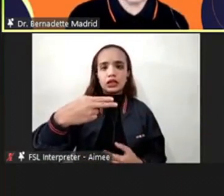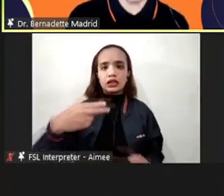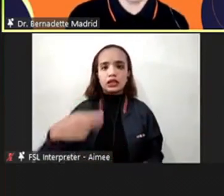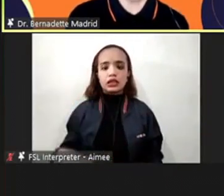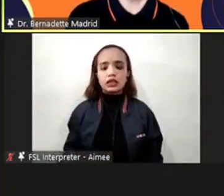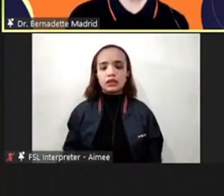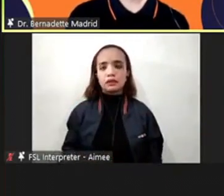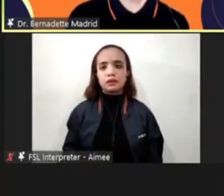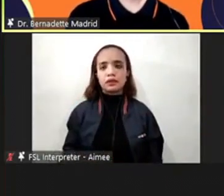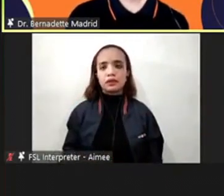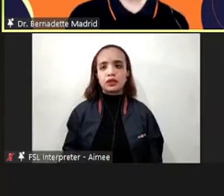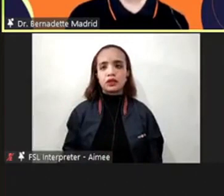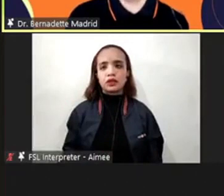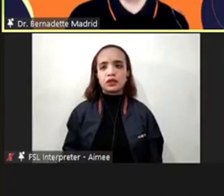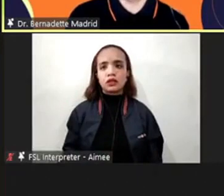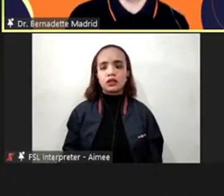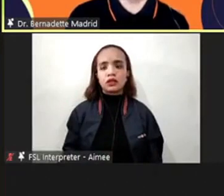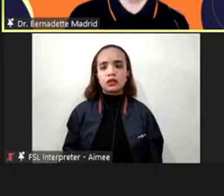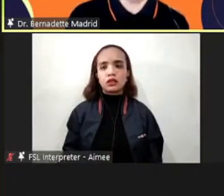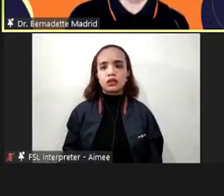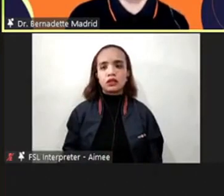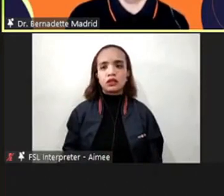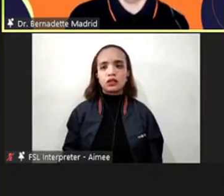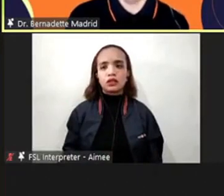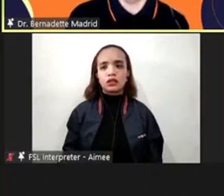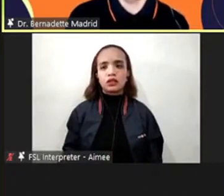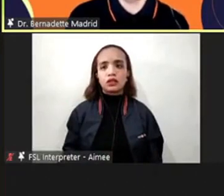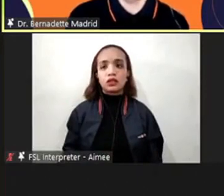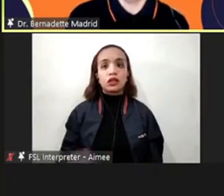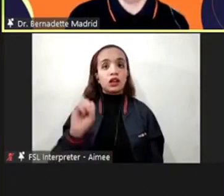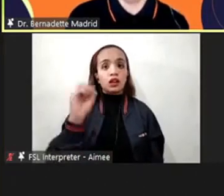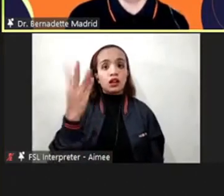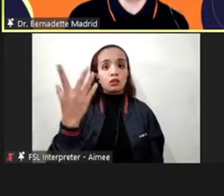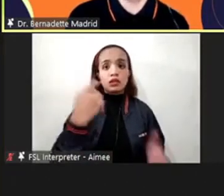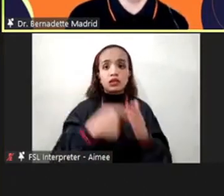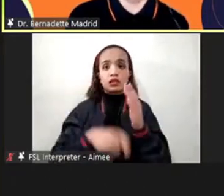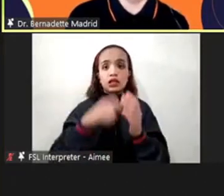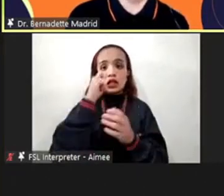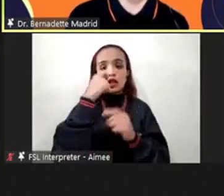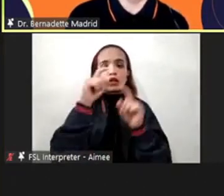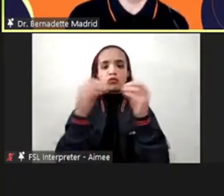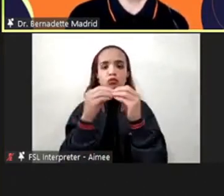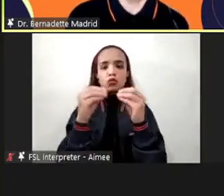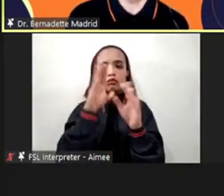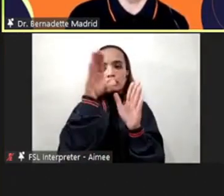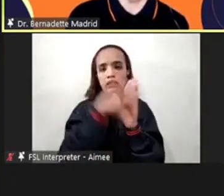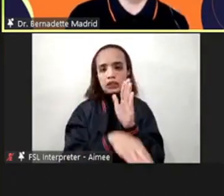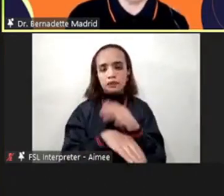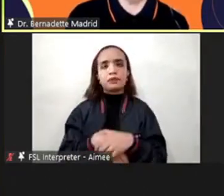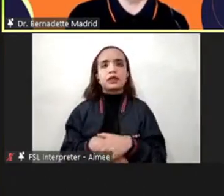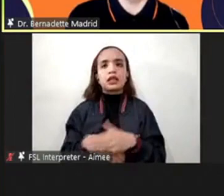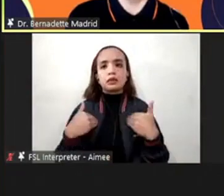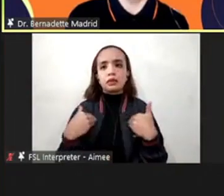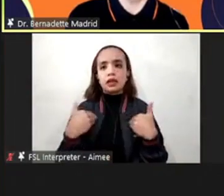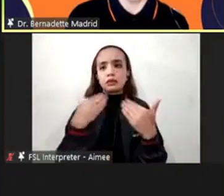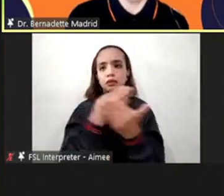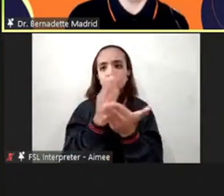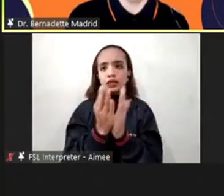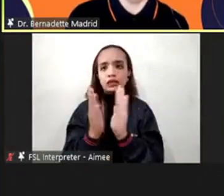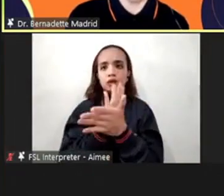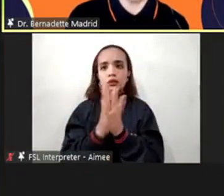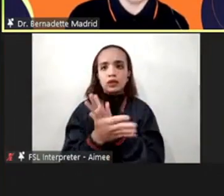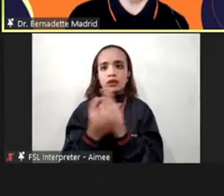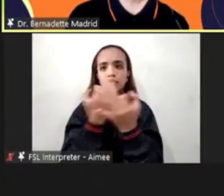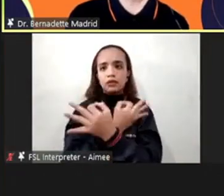in PGH. So the prices of RT-PCR is cheaper, and then we also have funds to make it free for all,